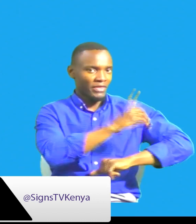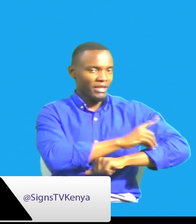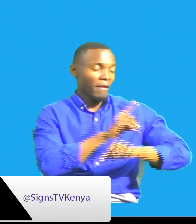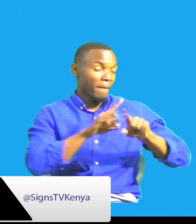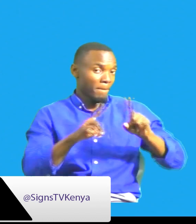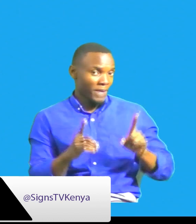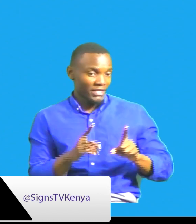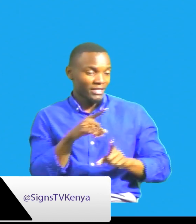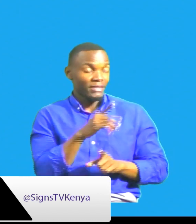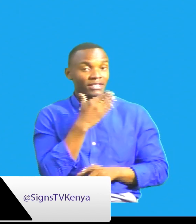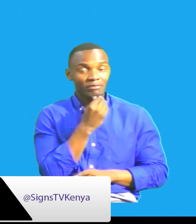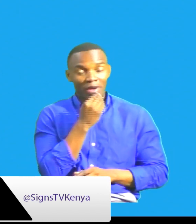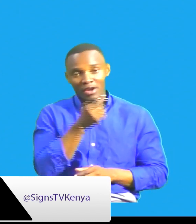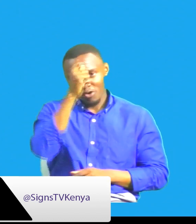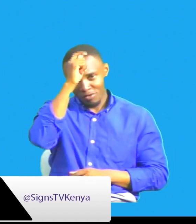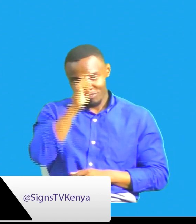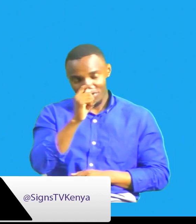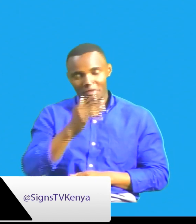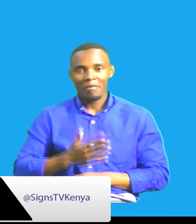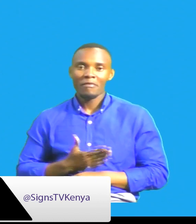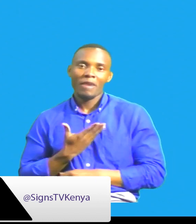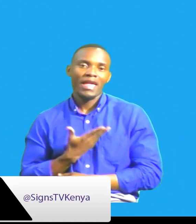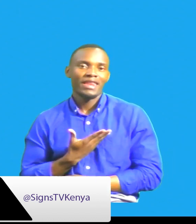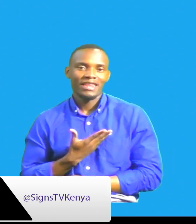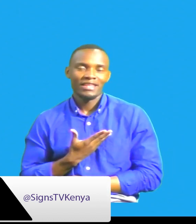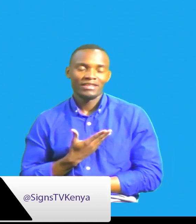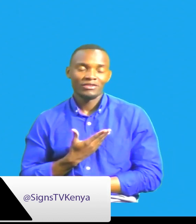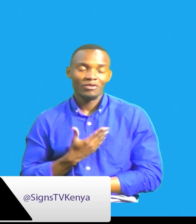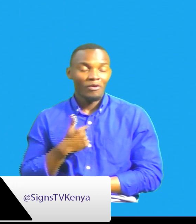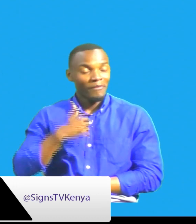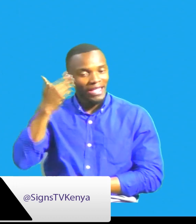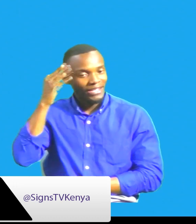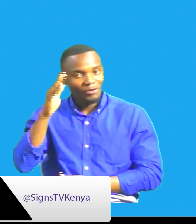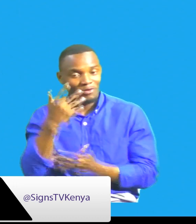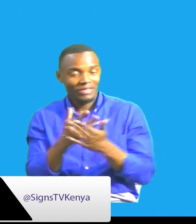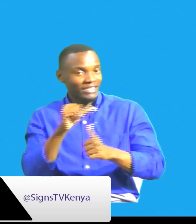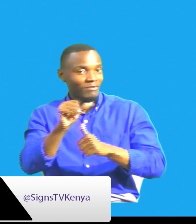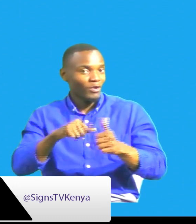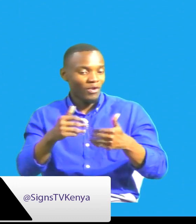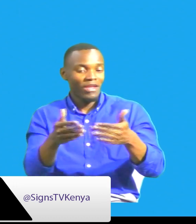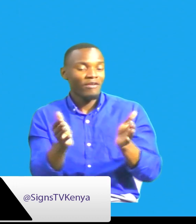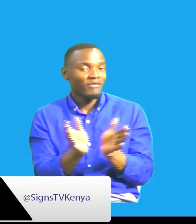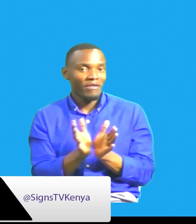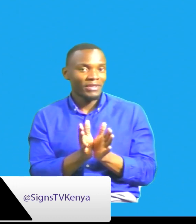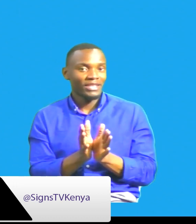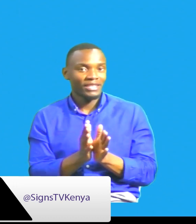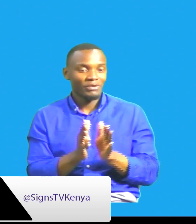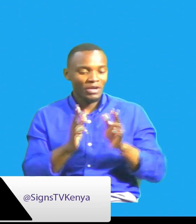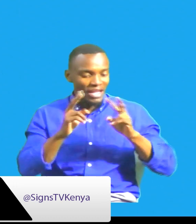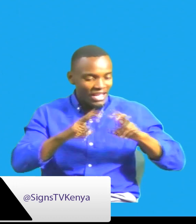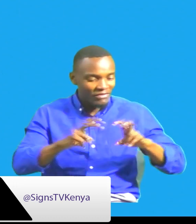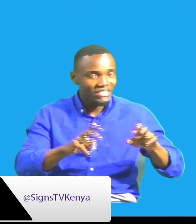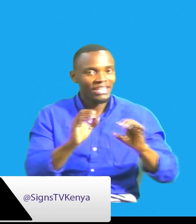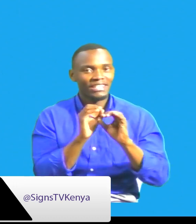sis? He is wearing my cape. So you don't know, unajua mambo za familia we tend not to kuingililia sana.